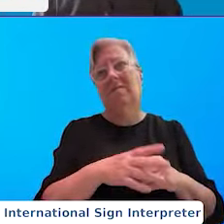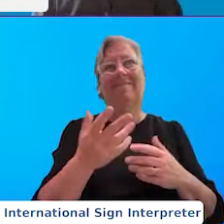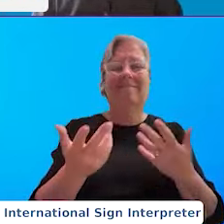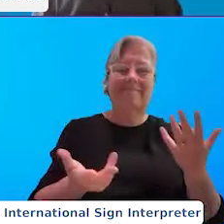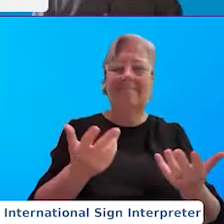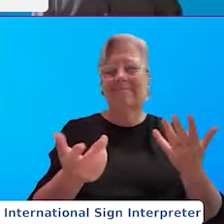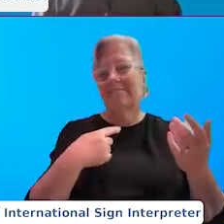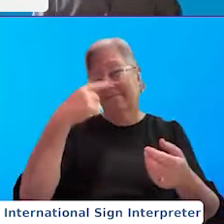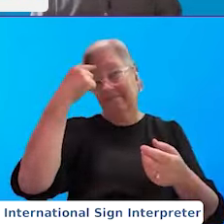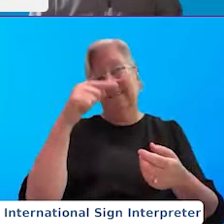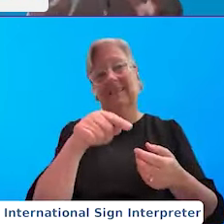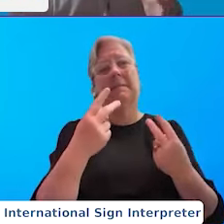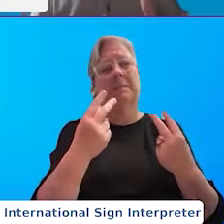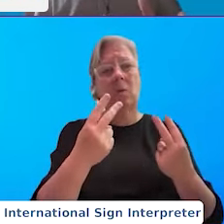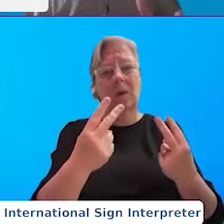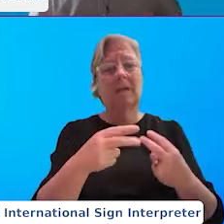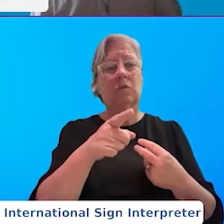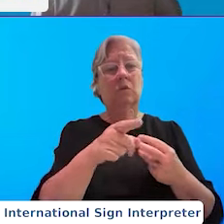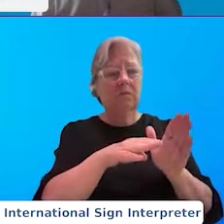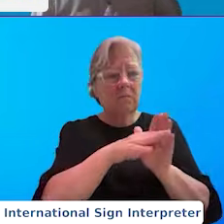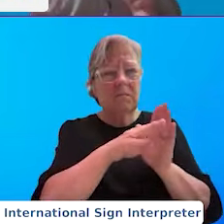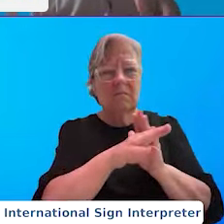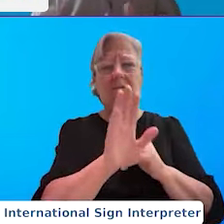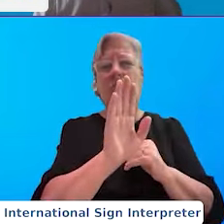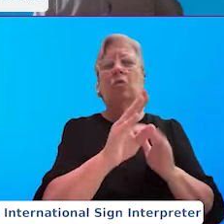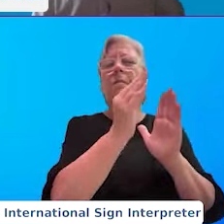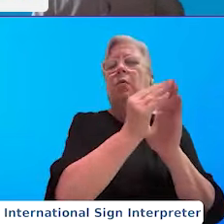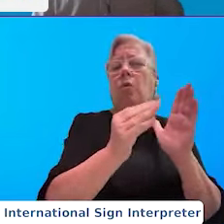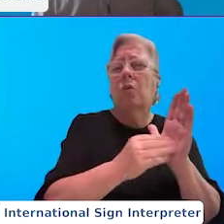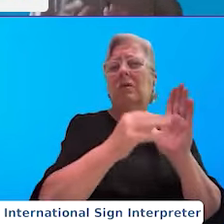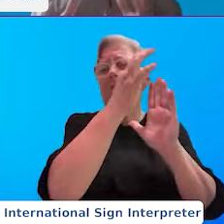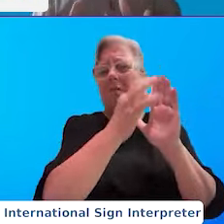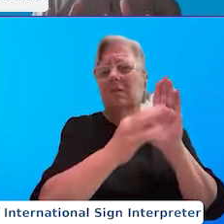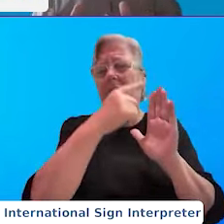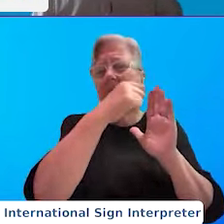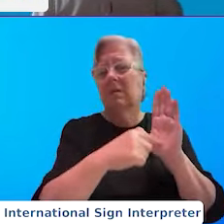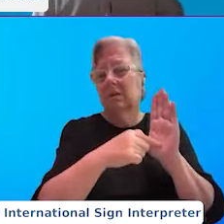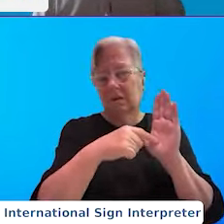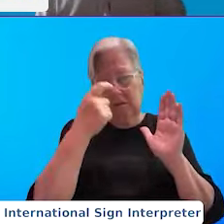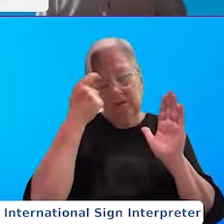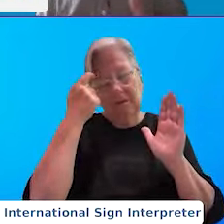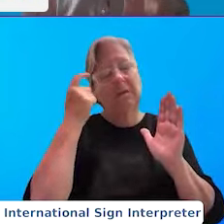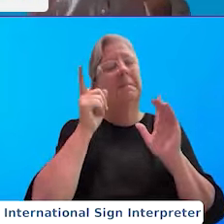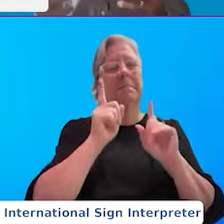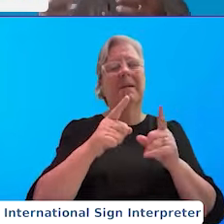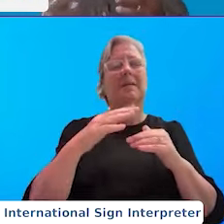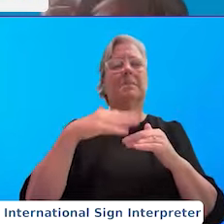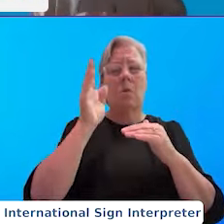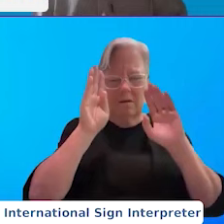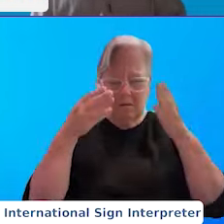income countries struggle to reach scale. And a big reason for that is financing. So we